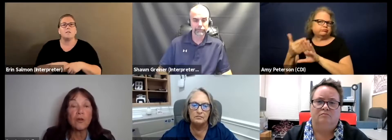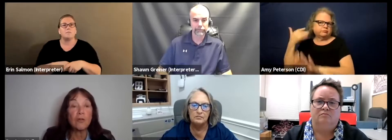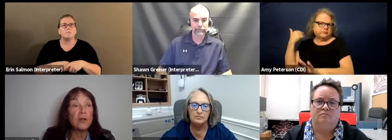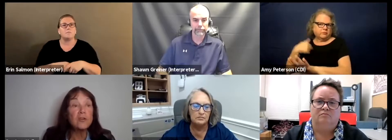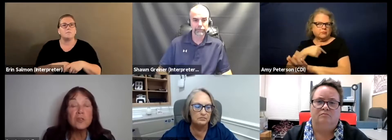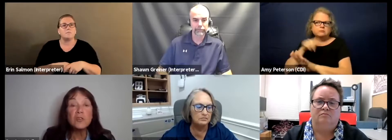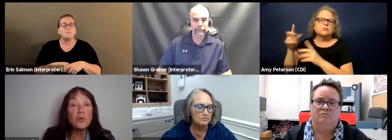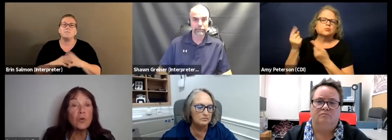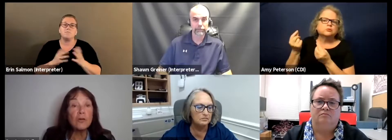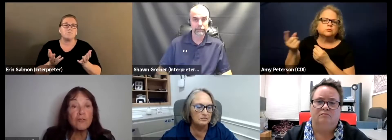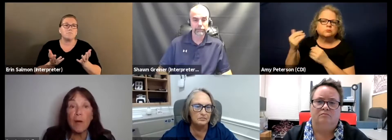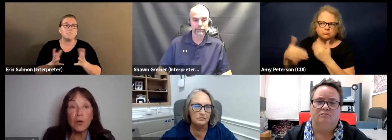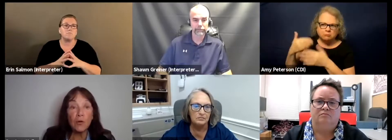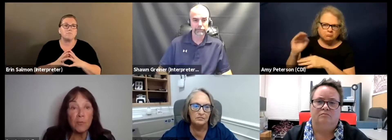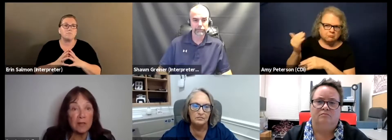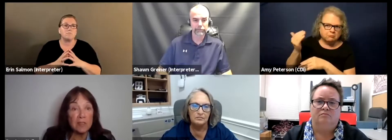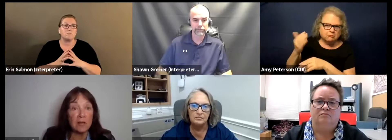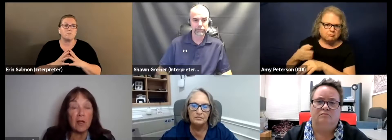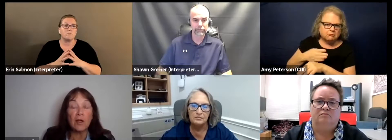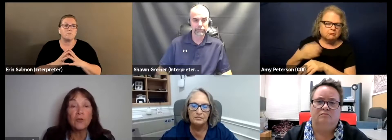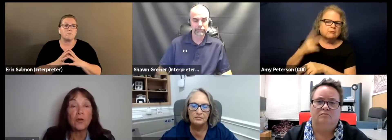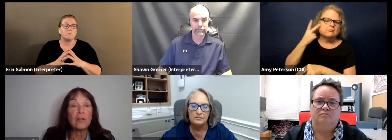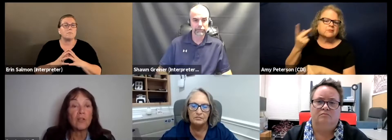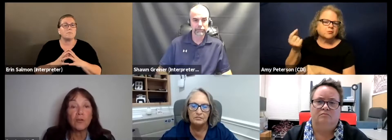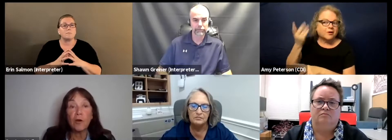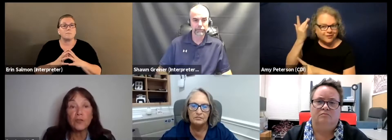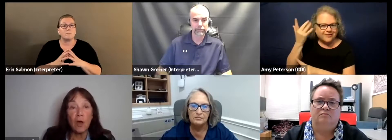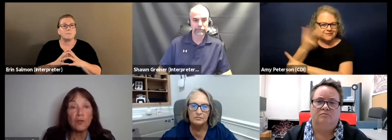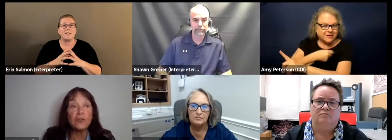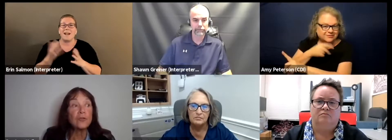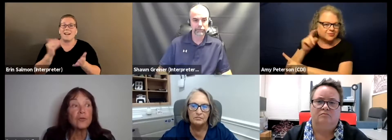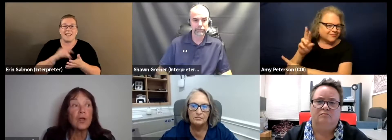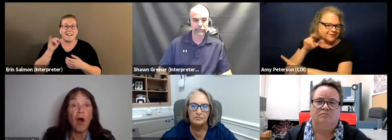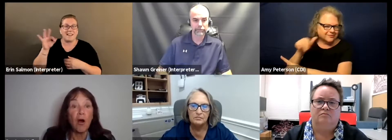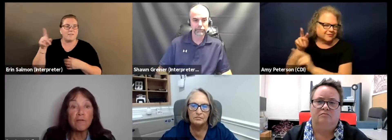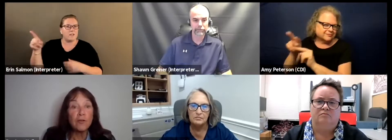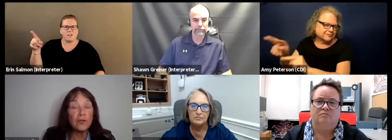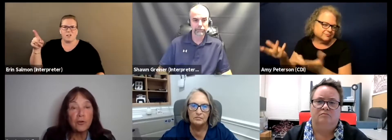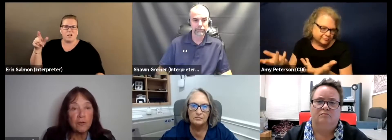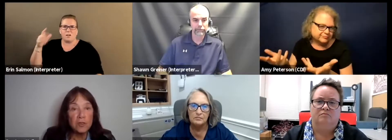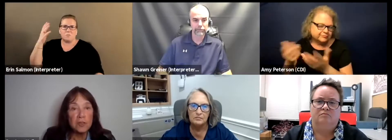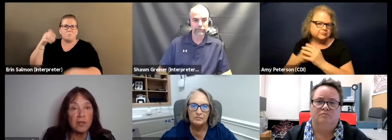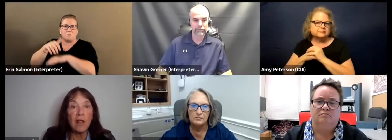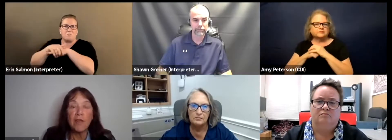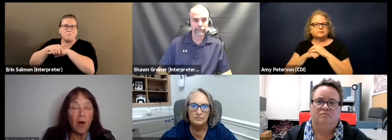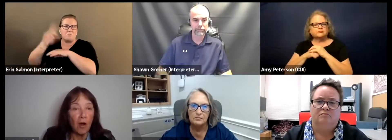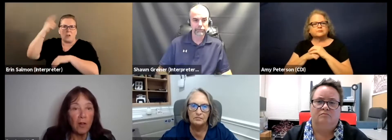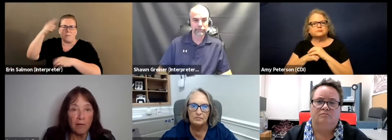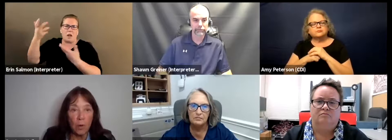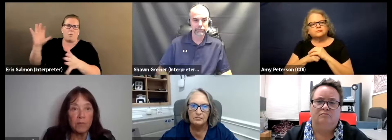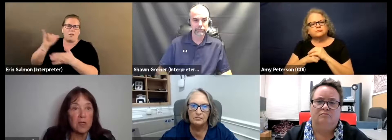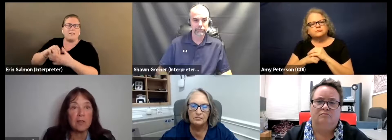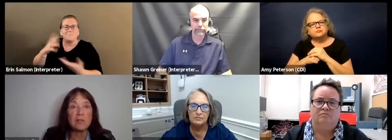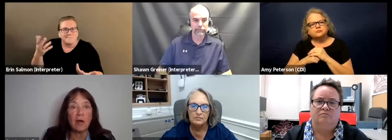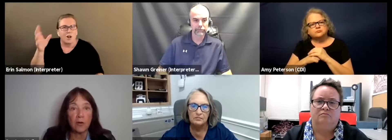to the London School of Tropical Medicine. You can talk to Harvard University. They all